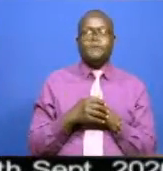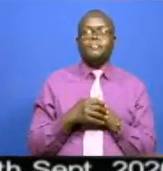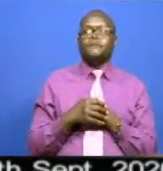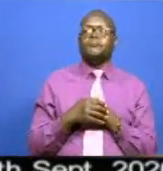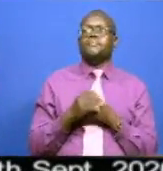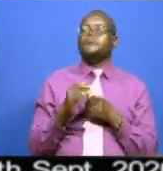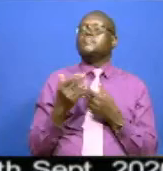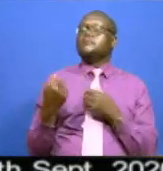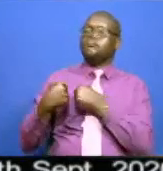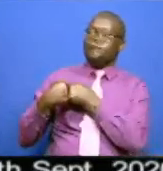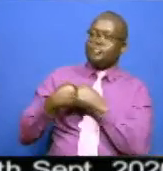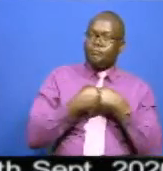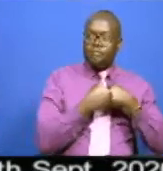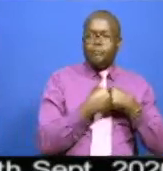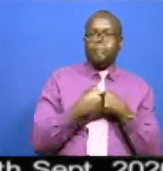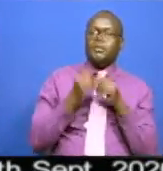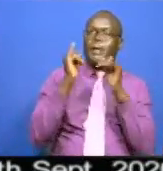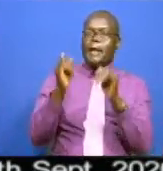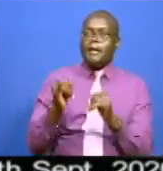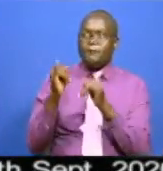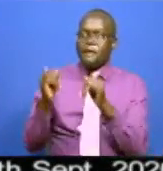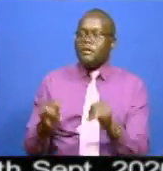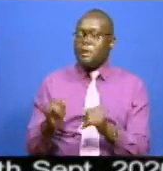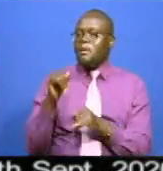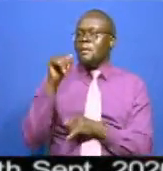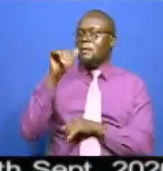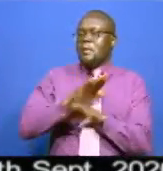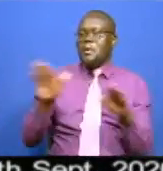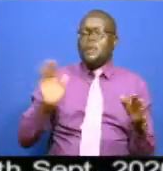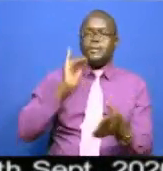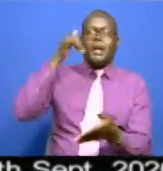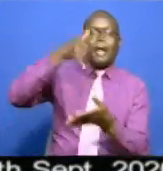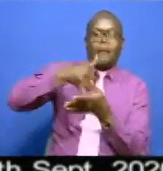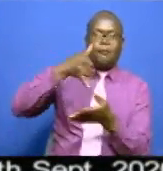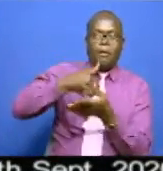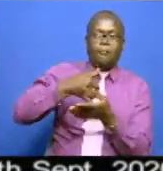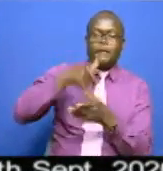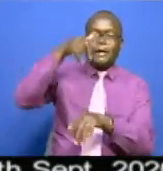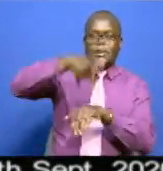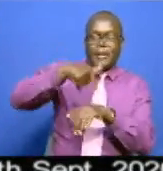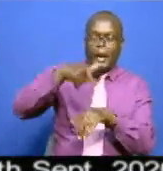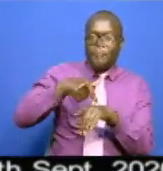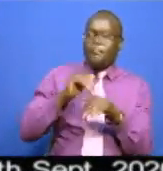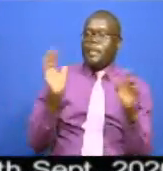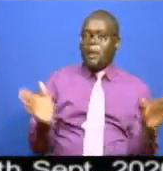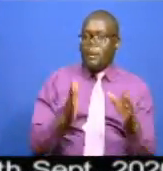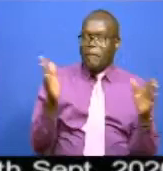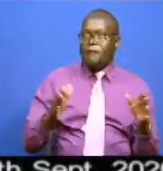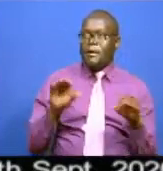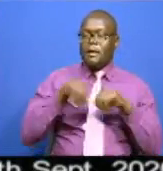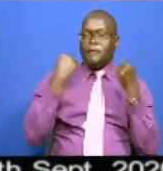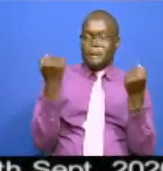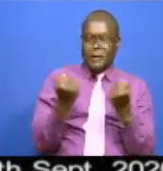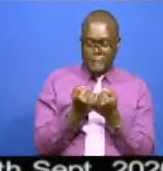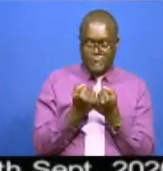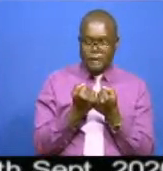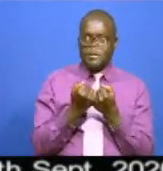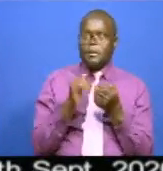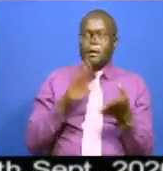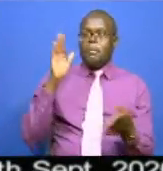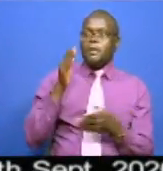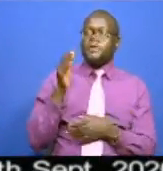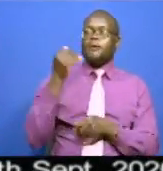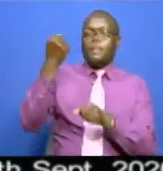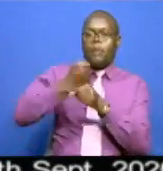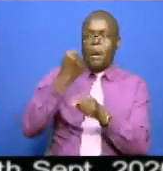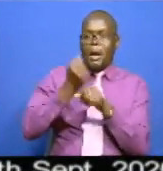supremacy battles between individuals should not come at the expense of the welfare of our society. Most of the employees in